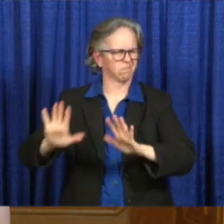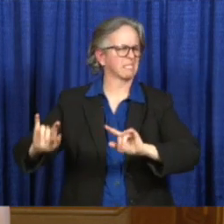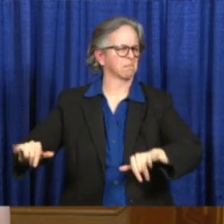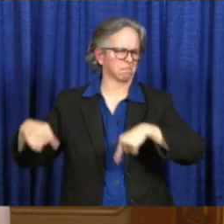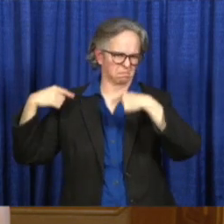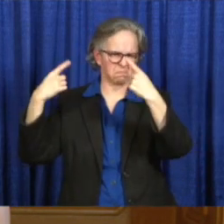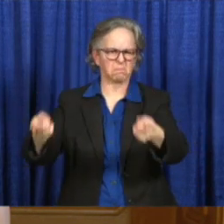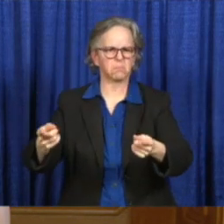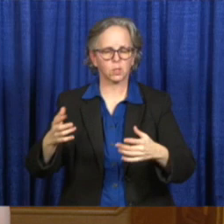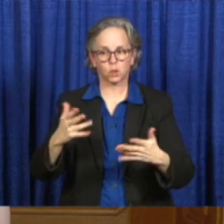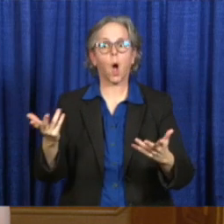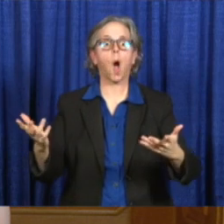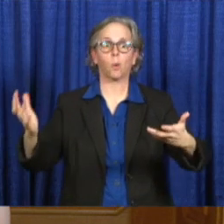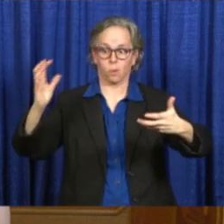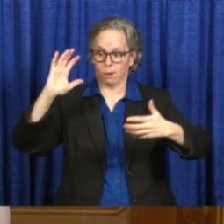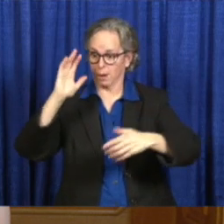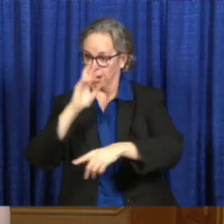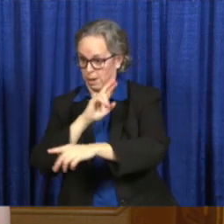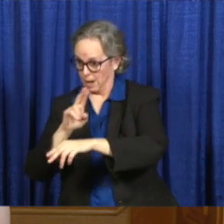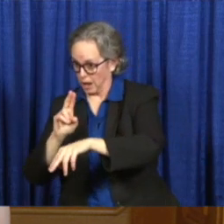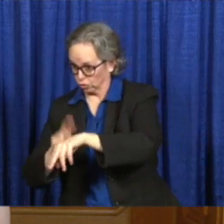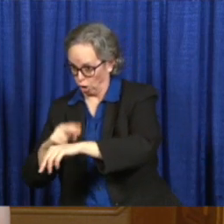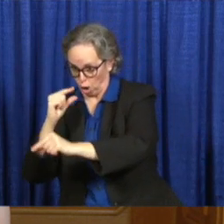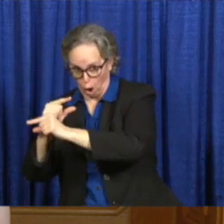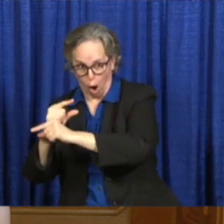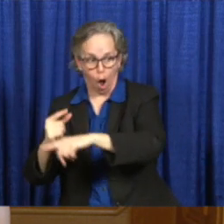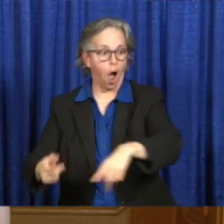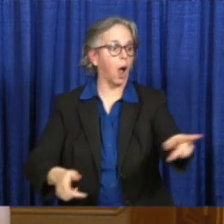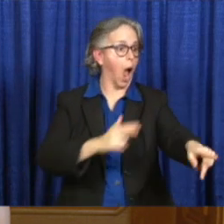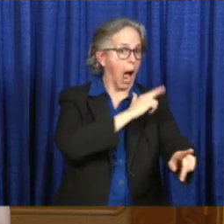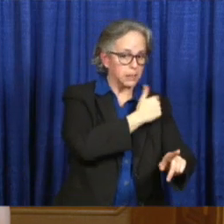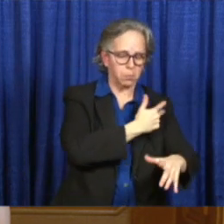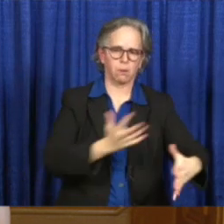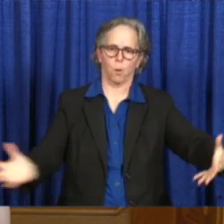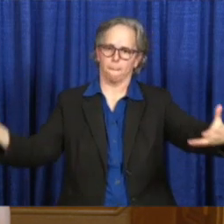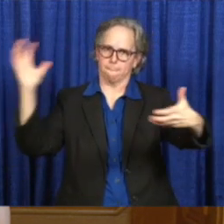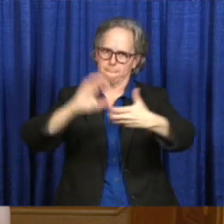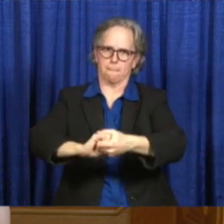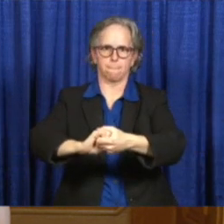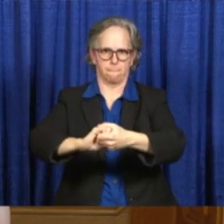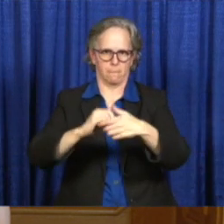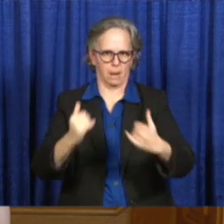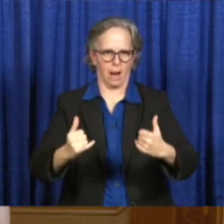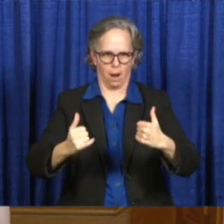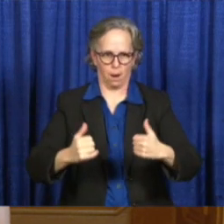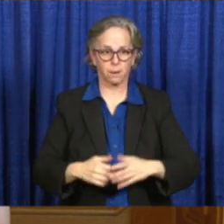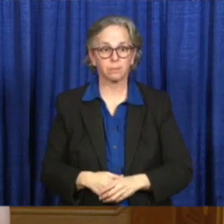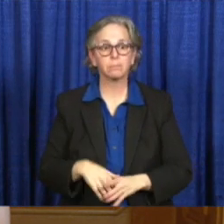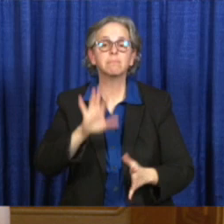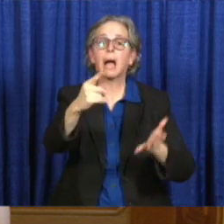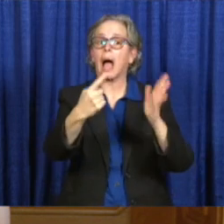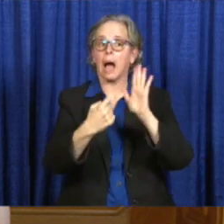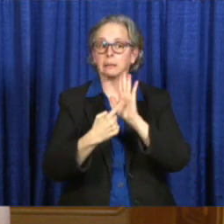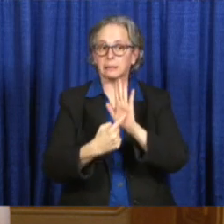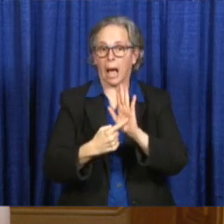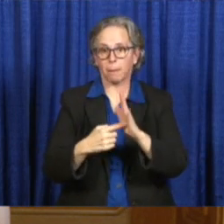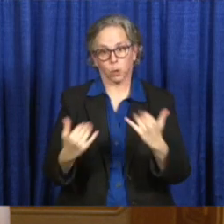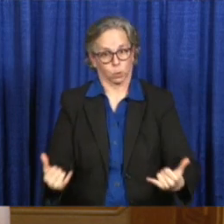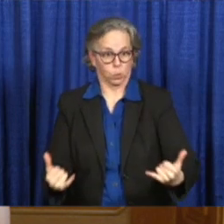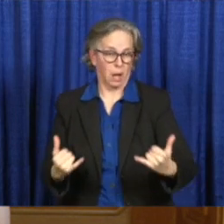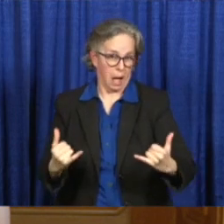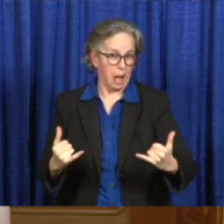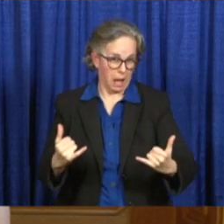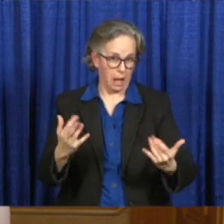National Guard on this. Right now, for example, as I speak today, our Ohio National Guard is meeting with Columbus Convention